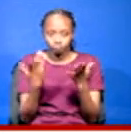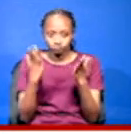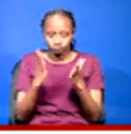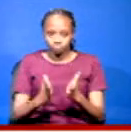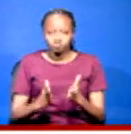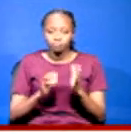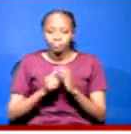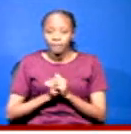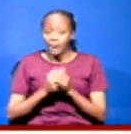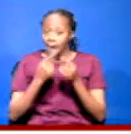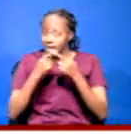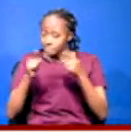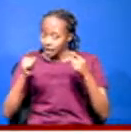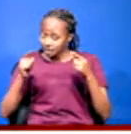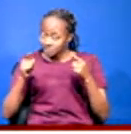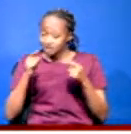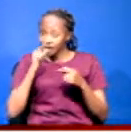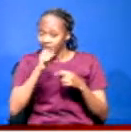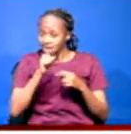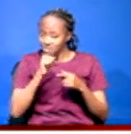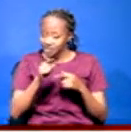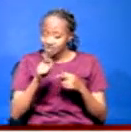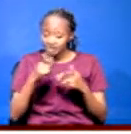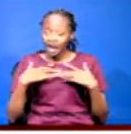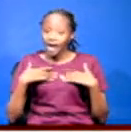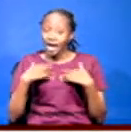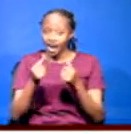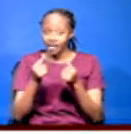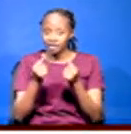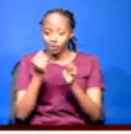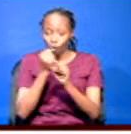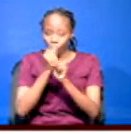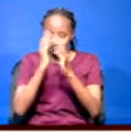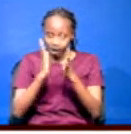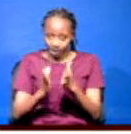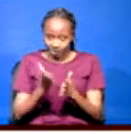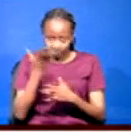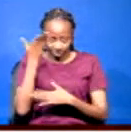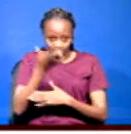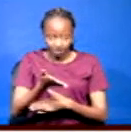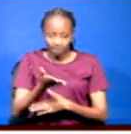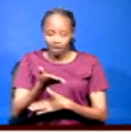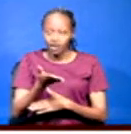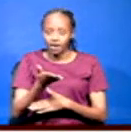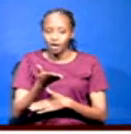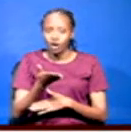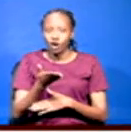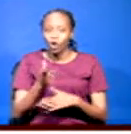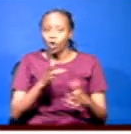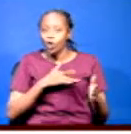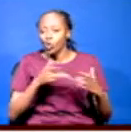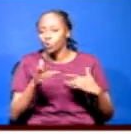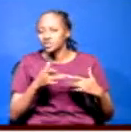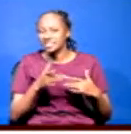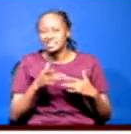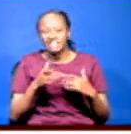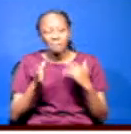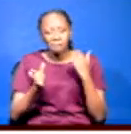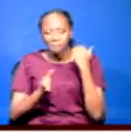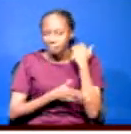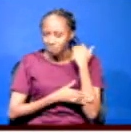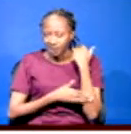The availability of health workers in Africa is considerably worse when compared with other regions in the